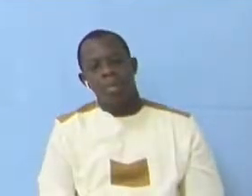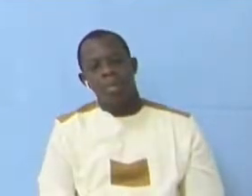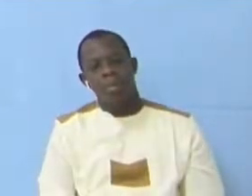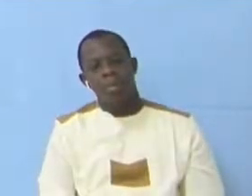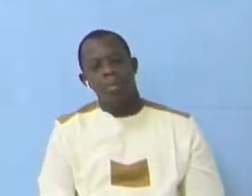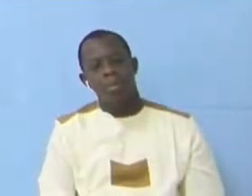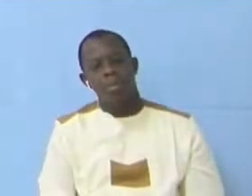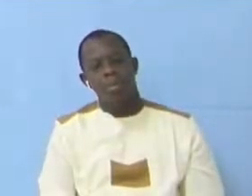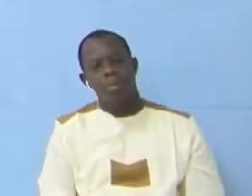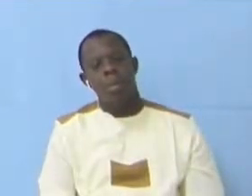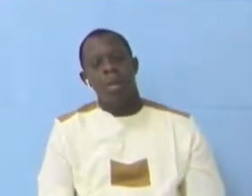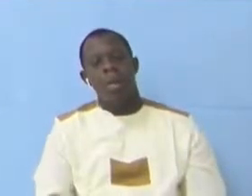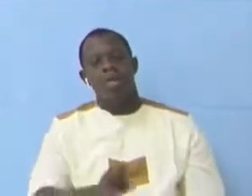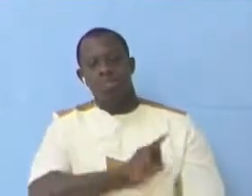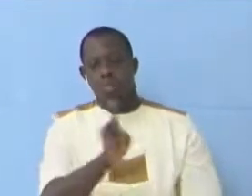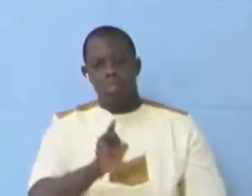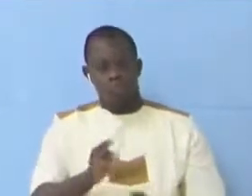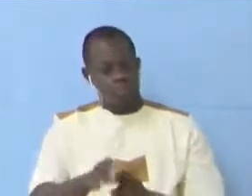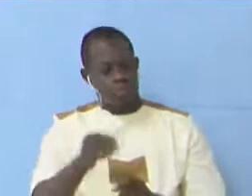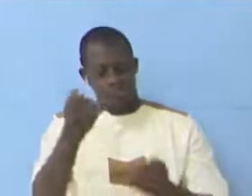We went straight to Banjul.